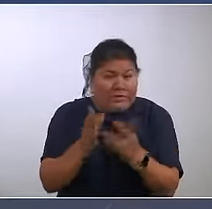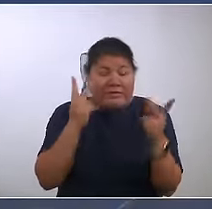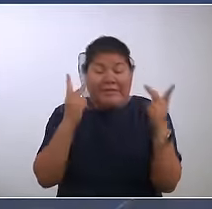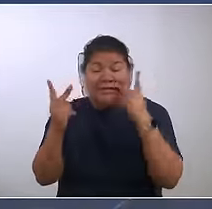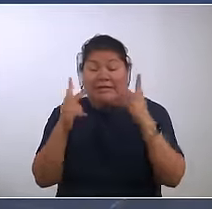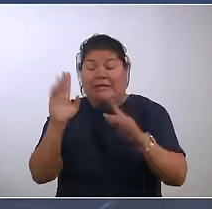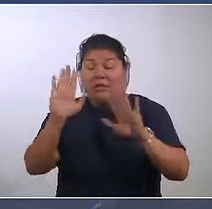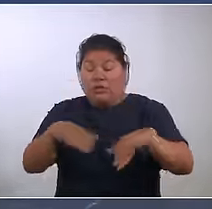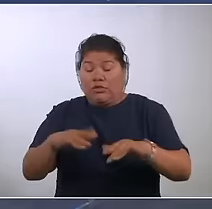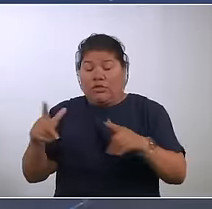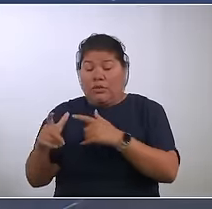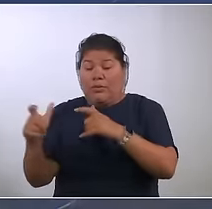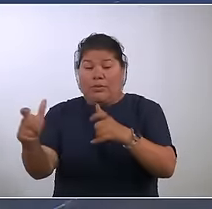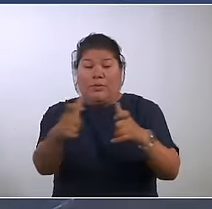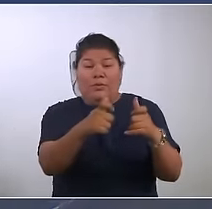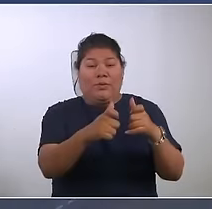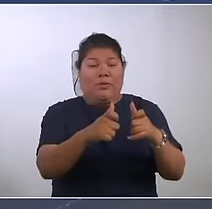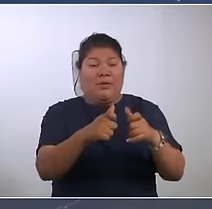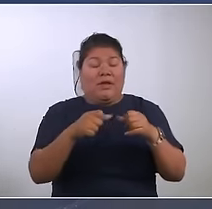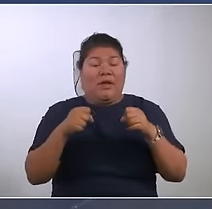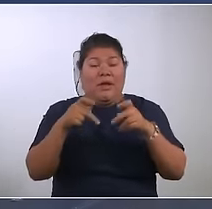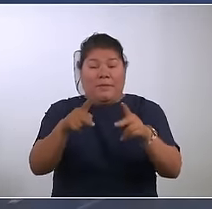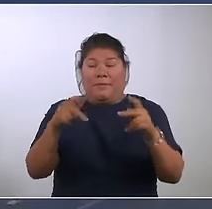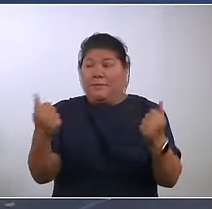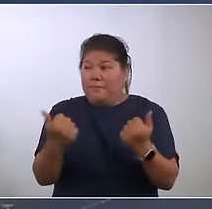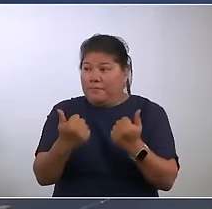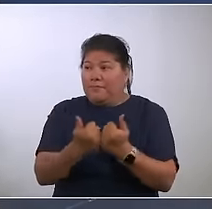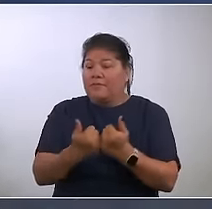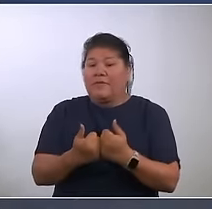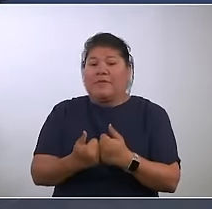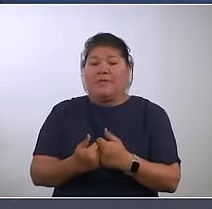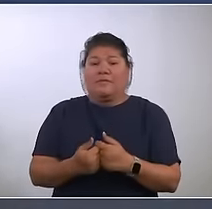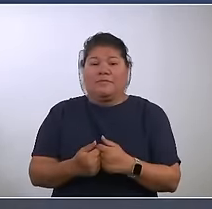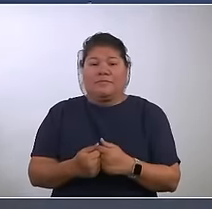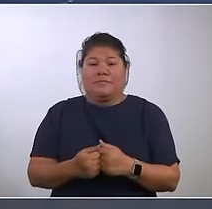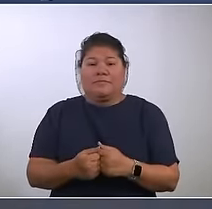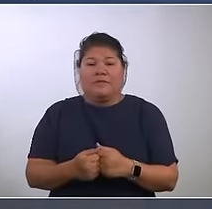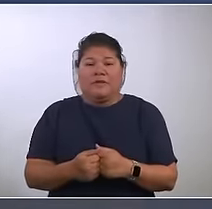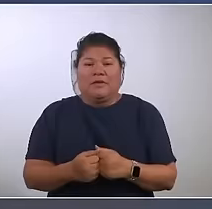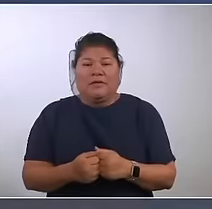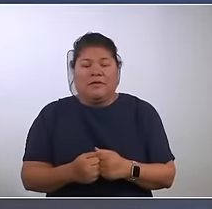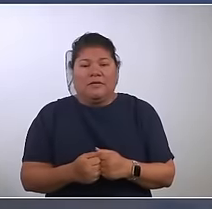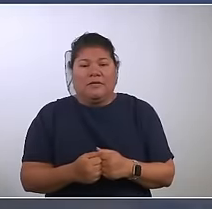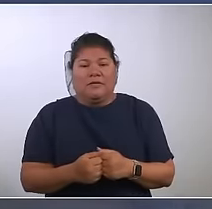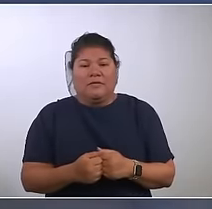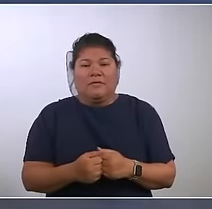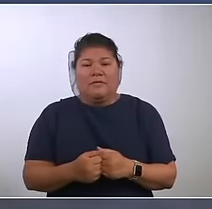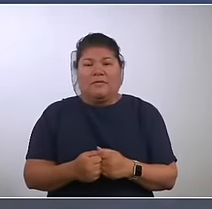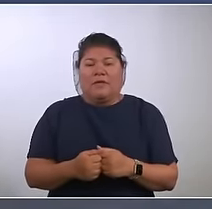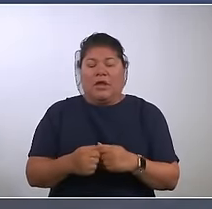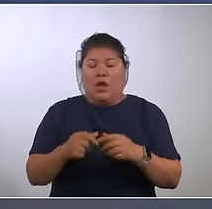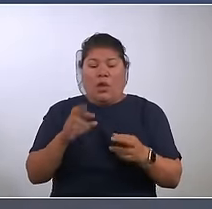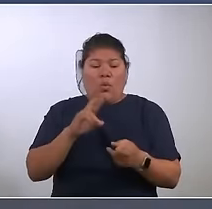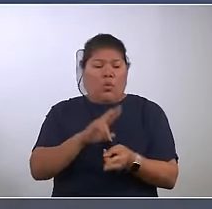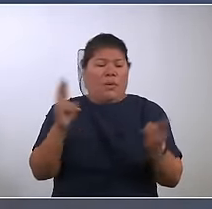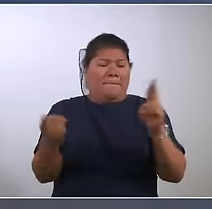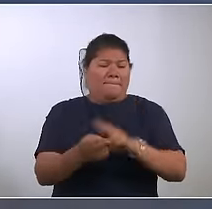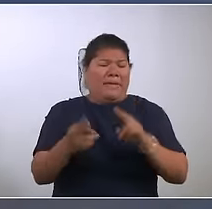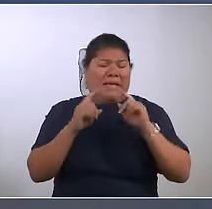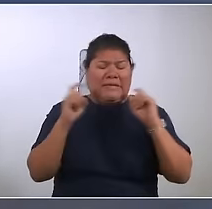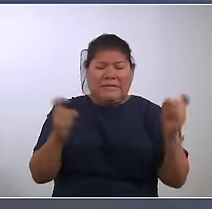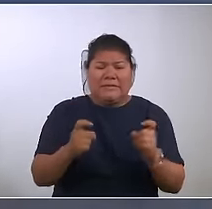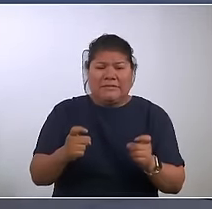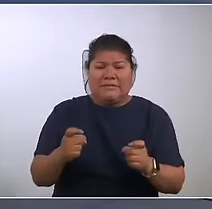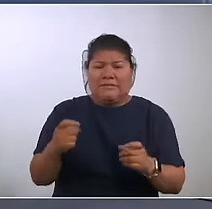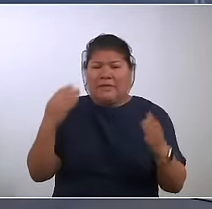sus hijos correr a altares apostólicos. And seeing your children run to apostolic arrepentido altars, de sus pecados. Repented from their sins. Yo no